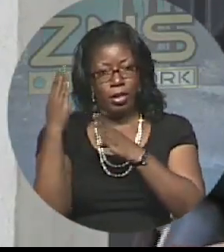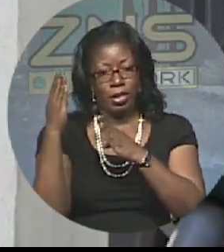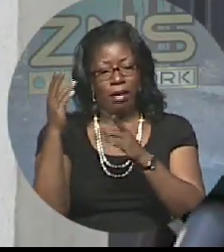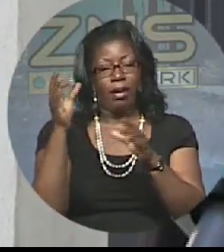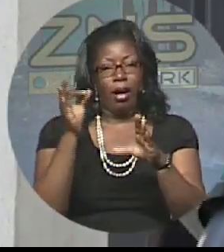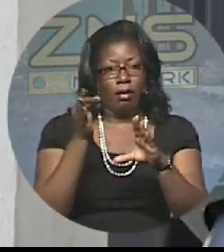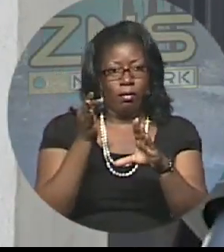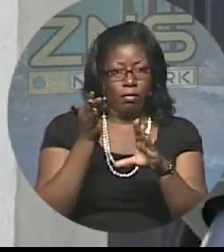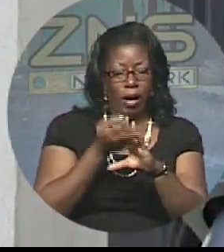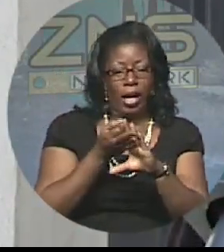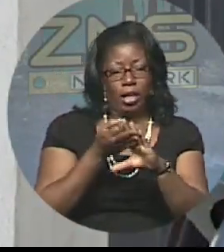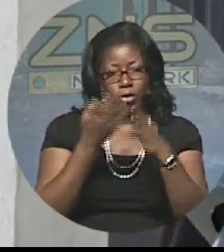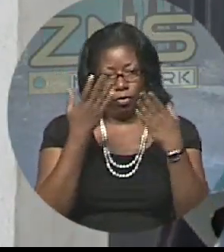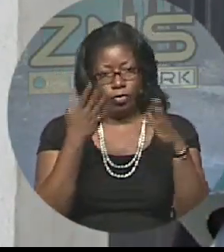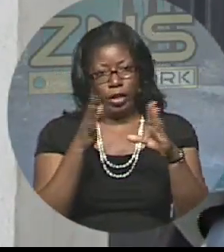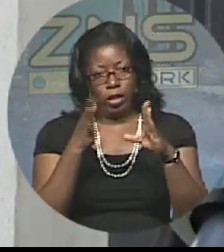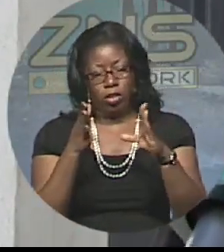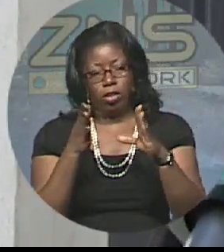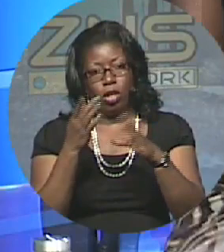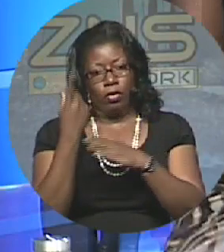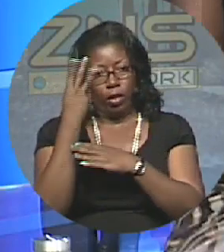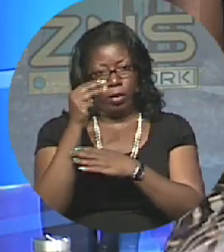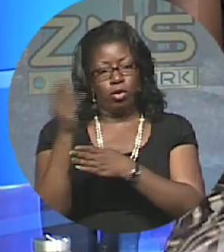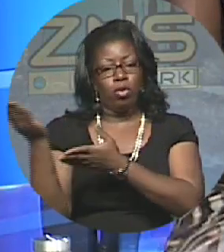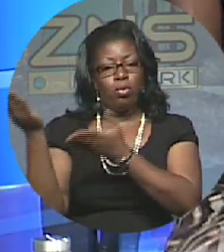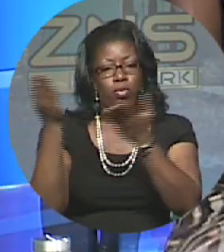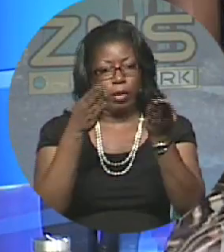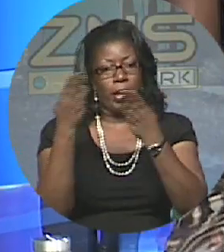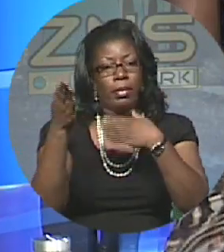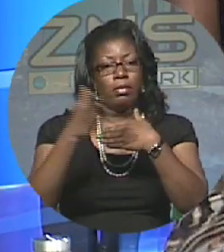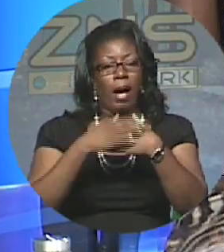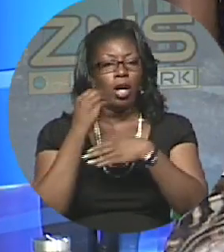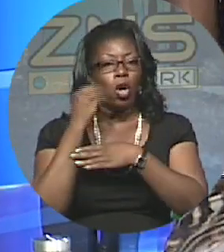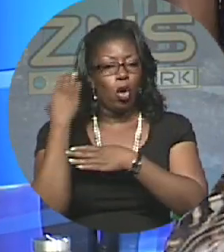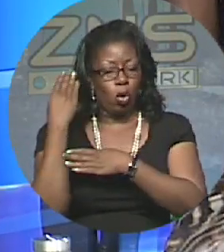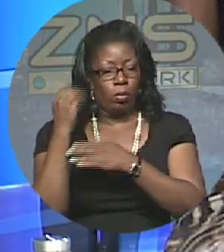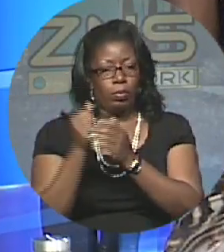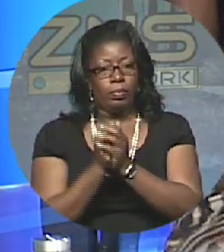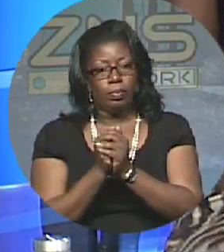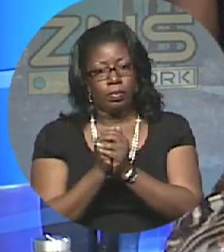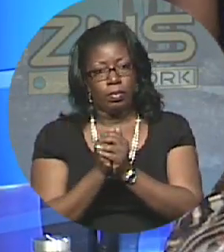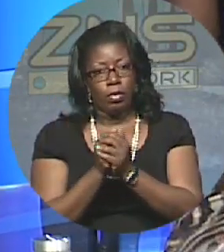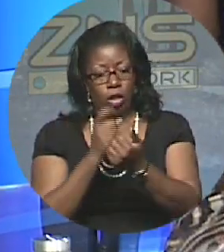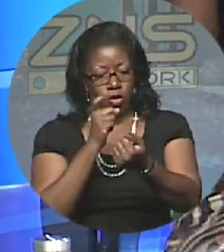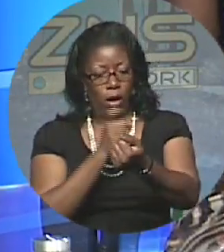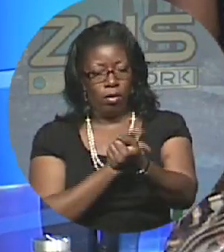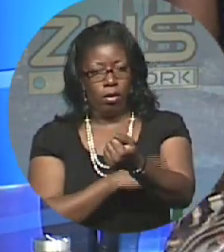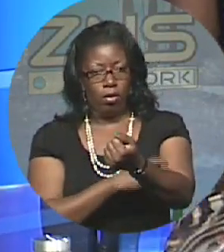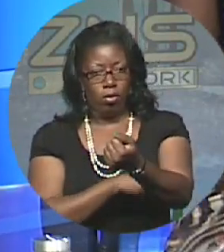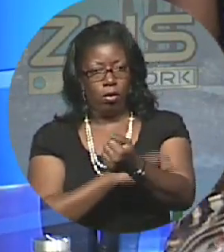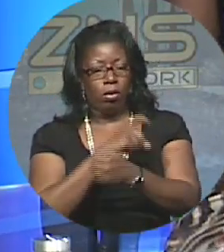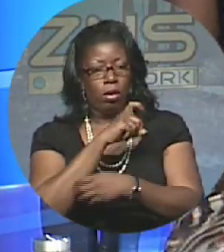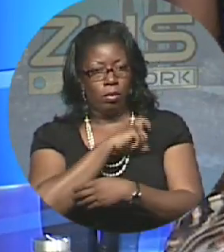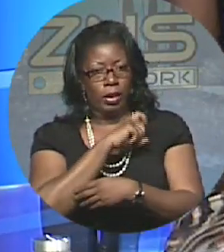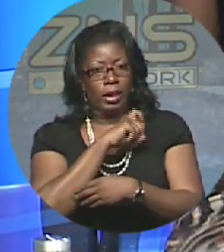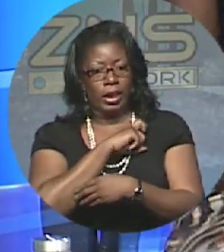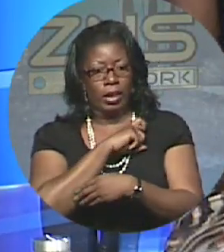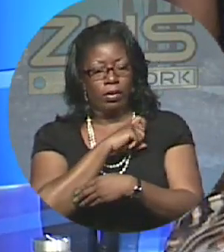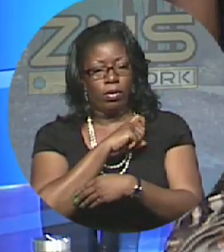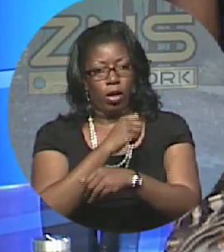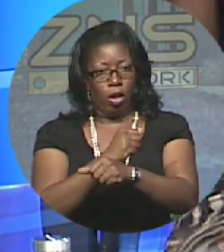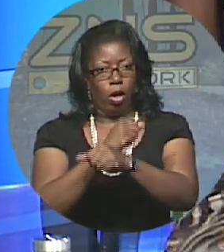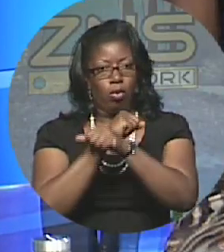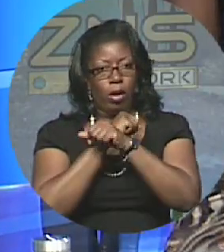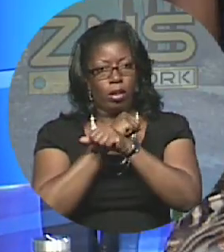that have committed crimes in the Bahamas. This is normal. Drug Enforcement Unit officers arrested two men, ages 24 and 26